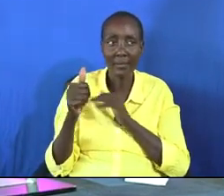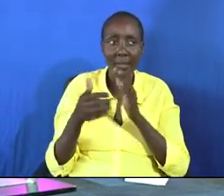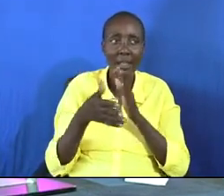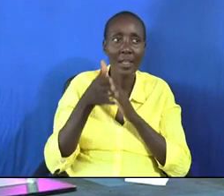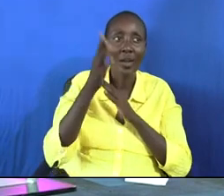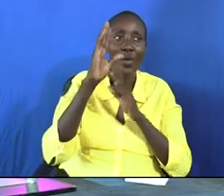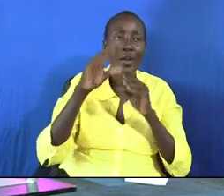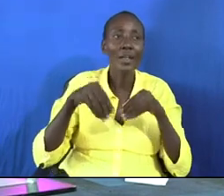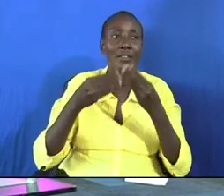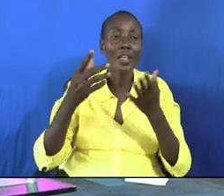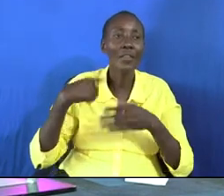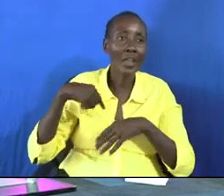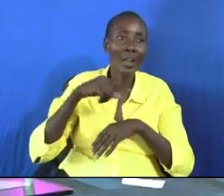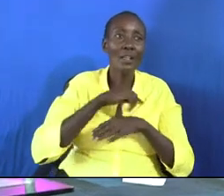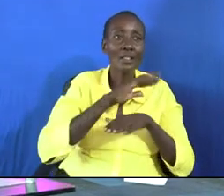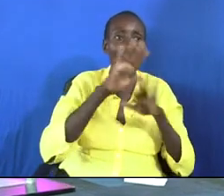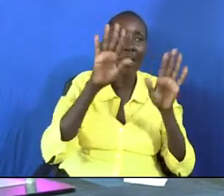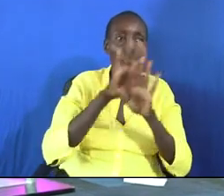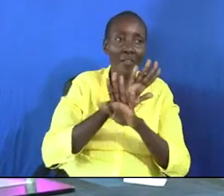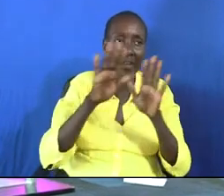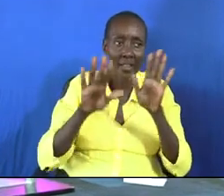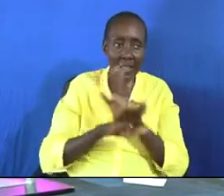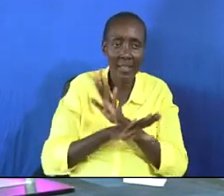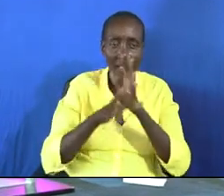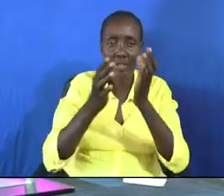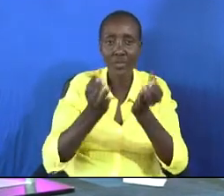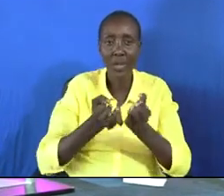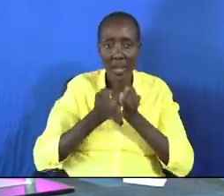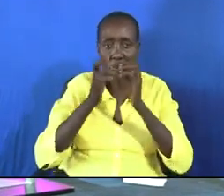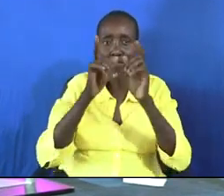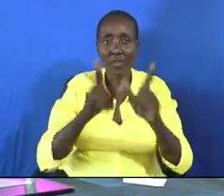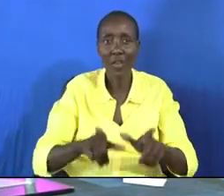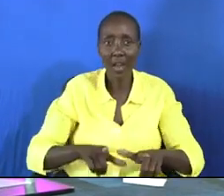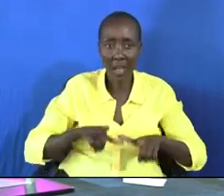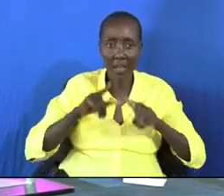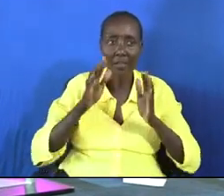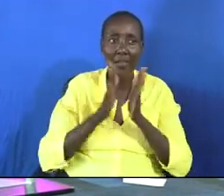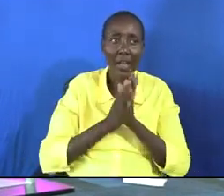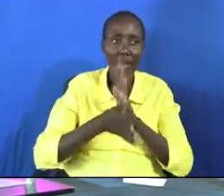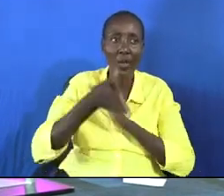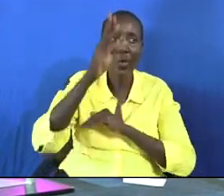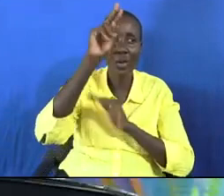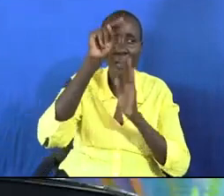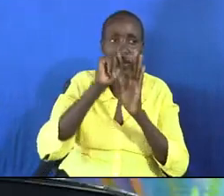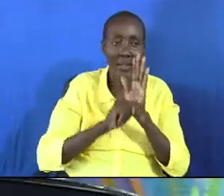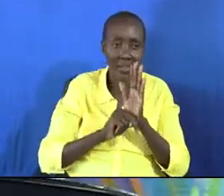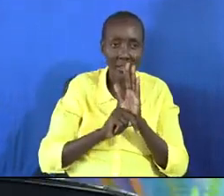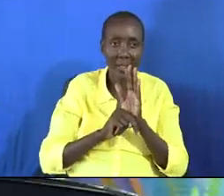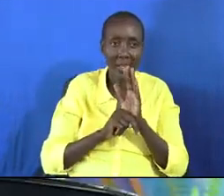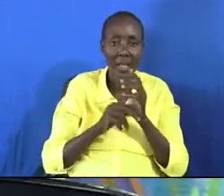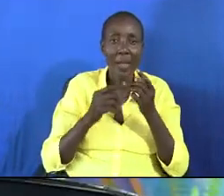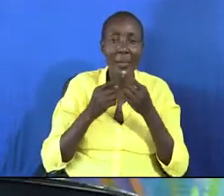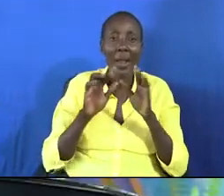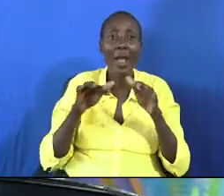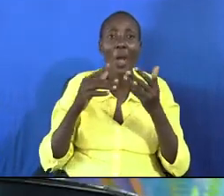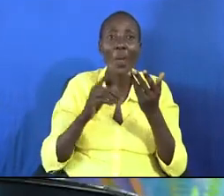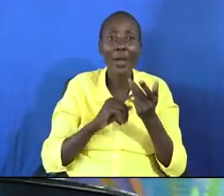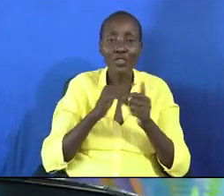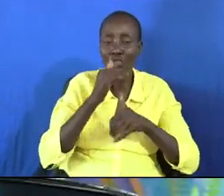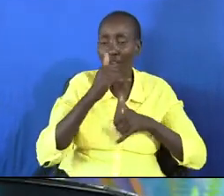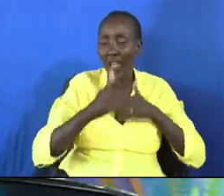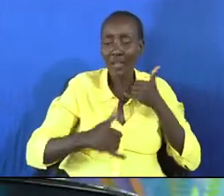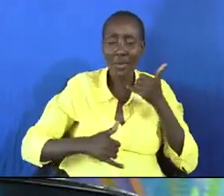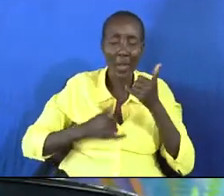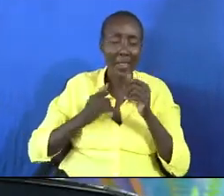God has given us all things that we need for life and godliness. How much you